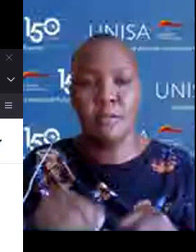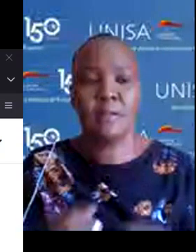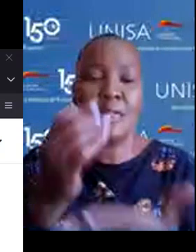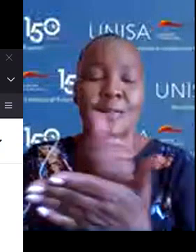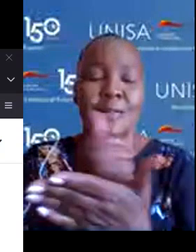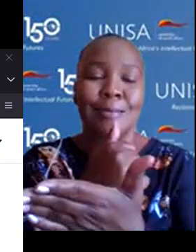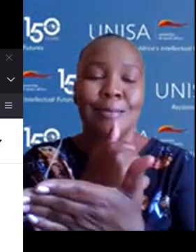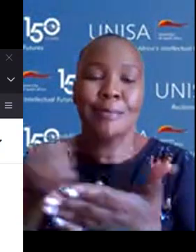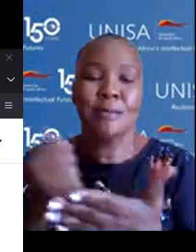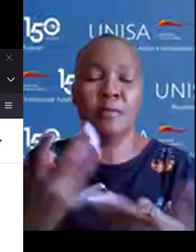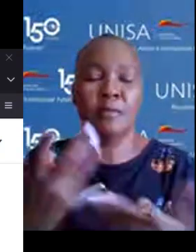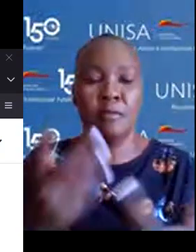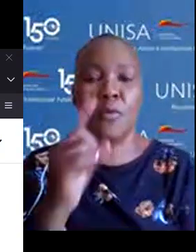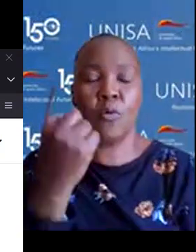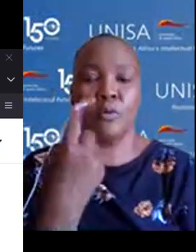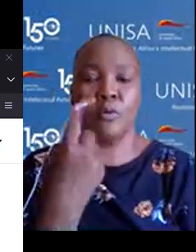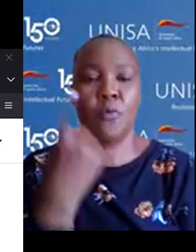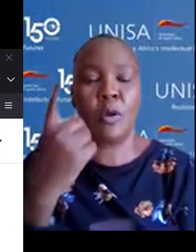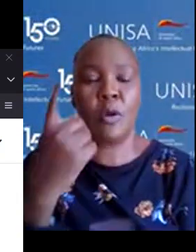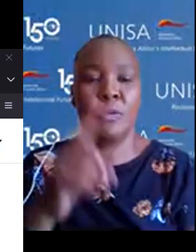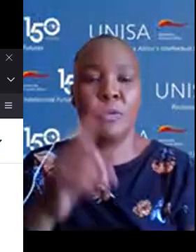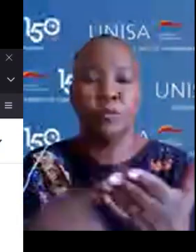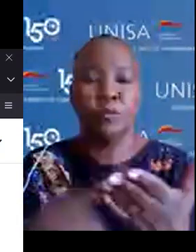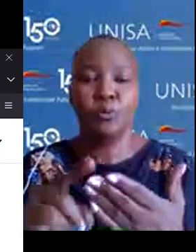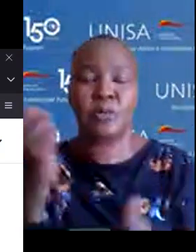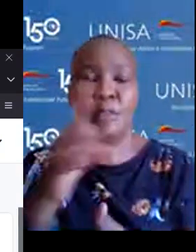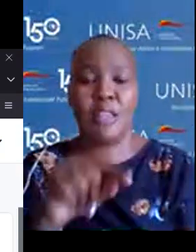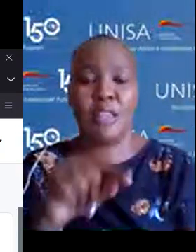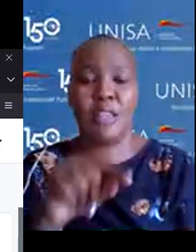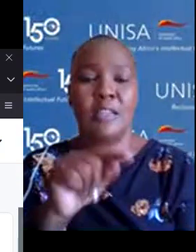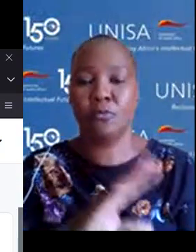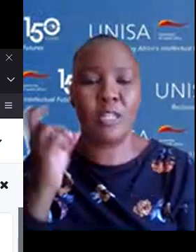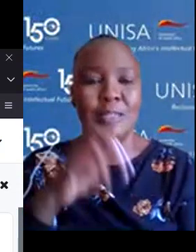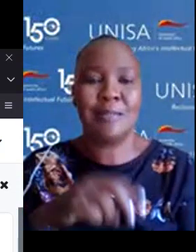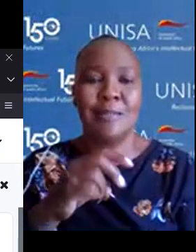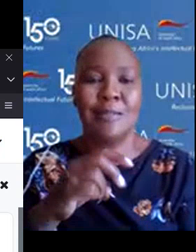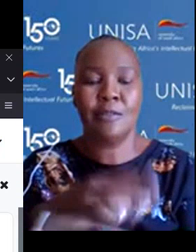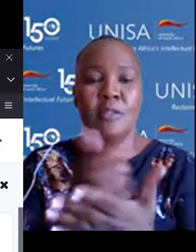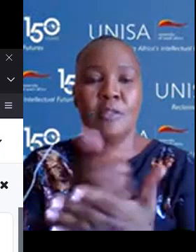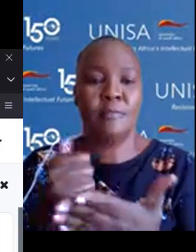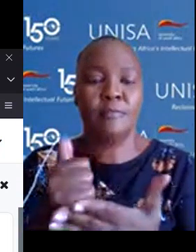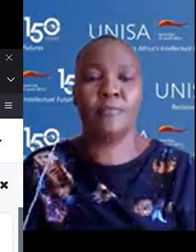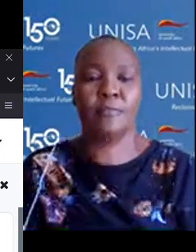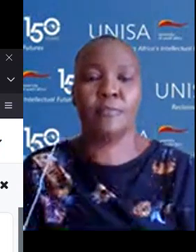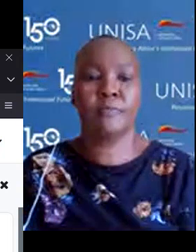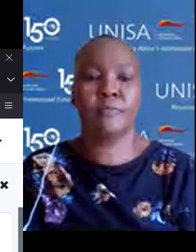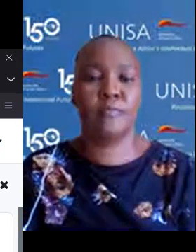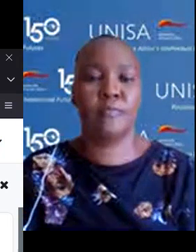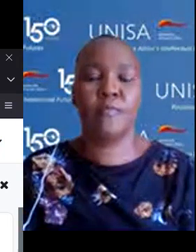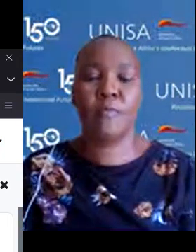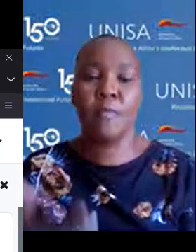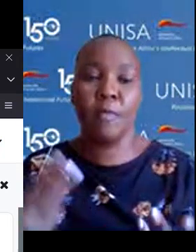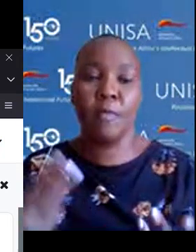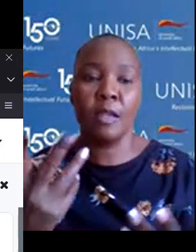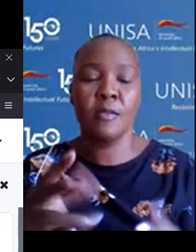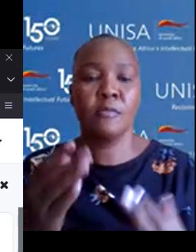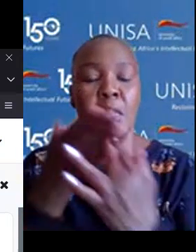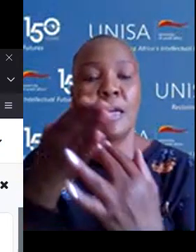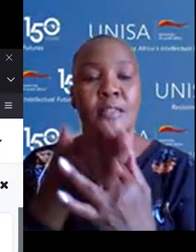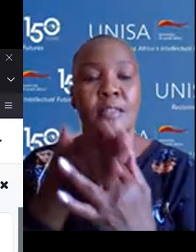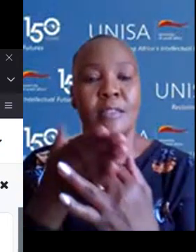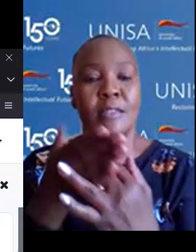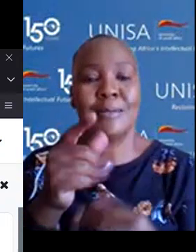the weekday sessions, but for this one, you do not need to register. So you should be able to access this